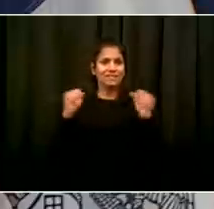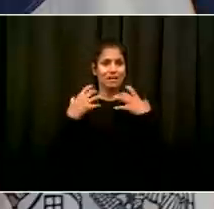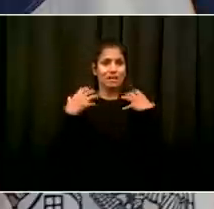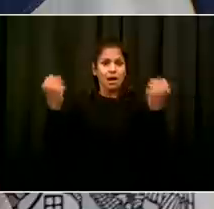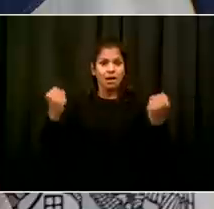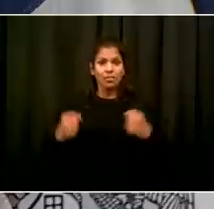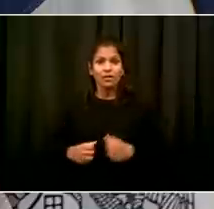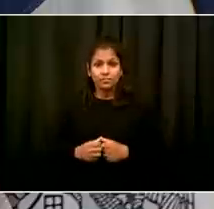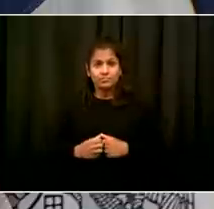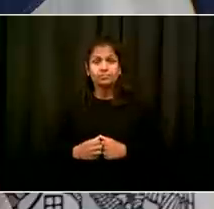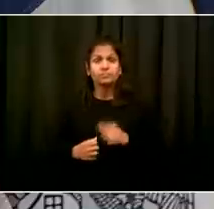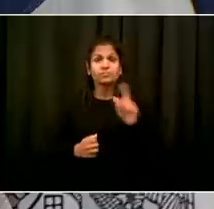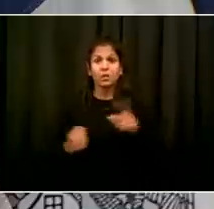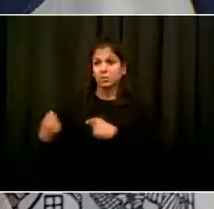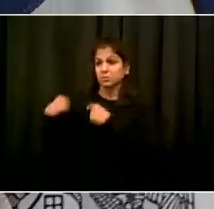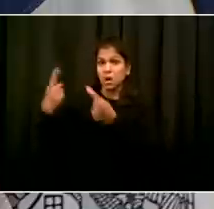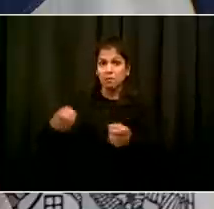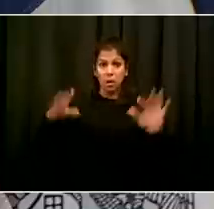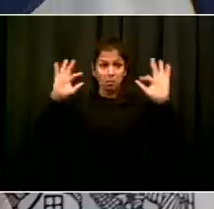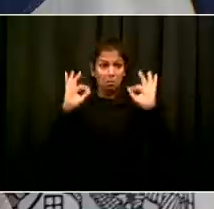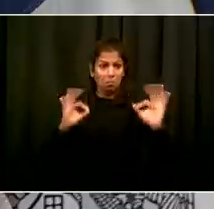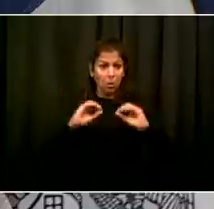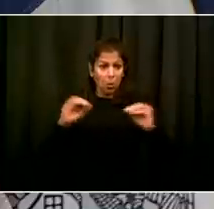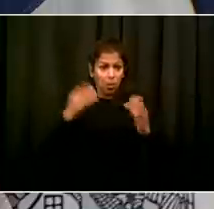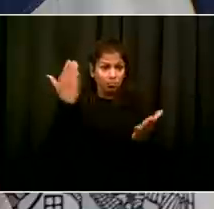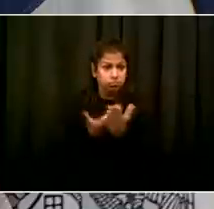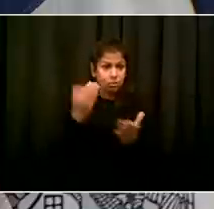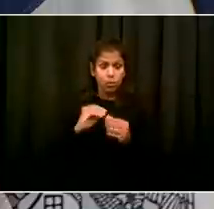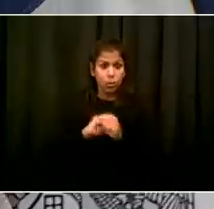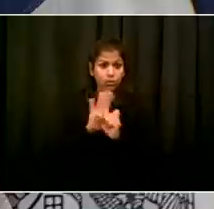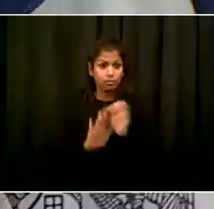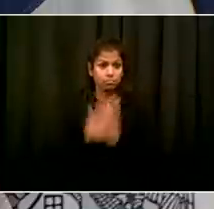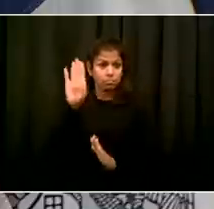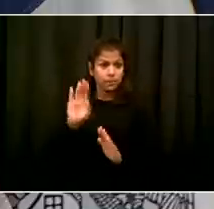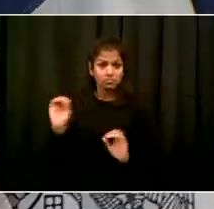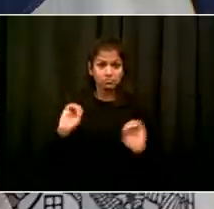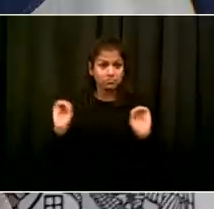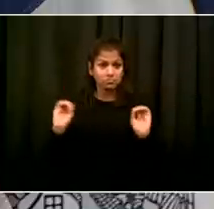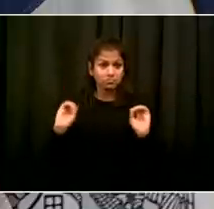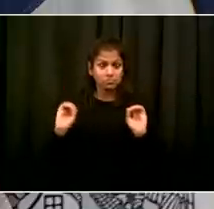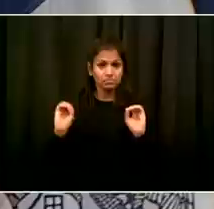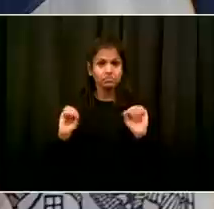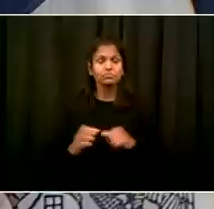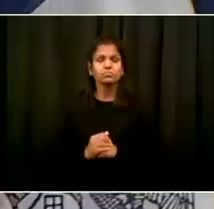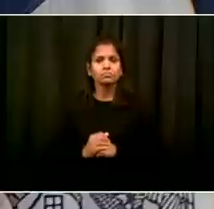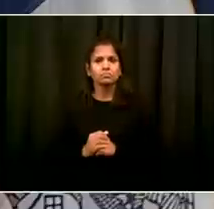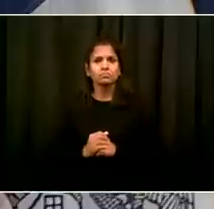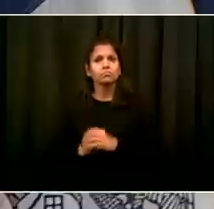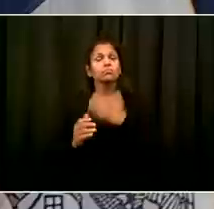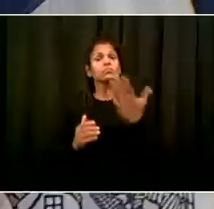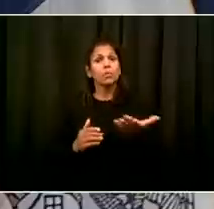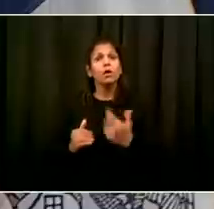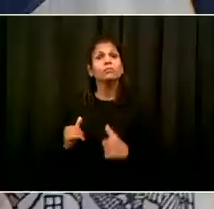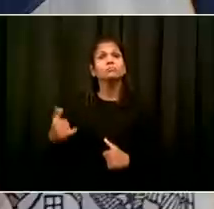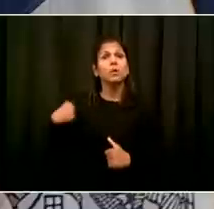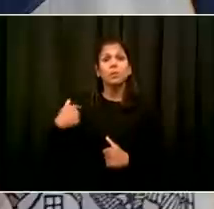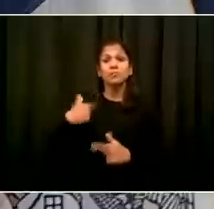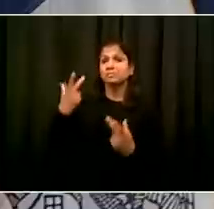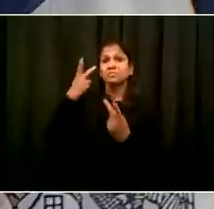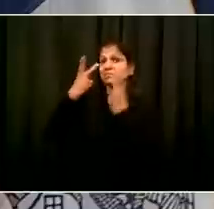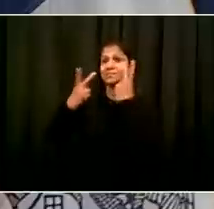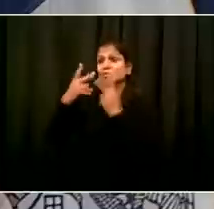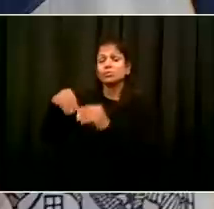targeted testing initiatives at the schools. What we're seeing in the school system in general is a very low